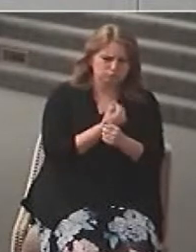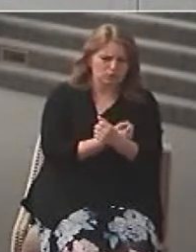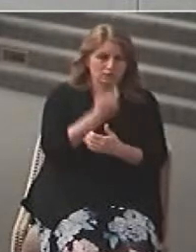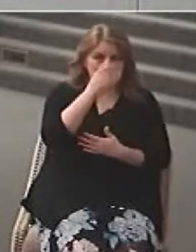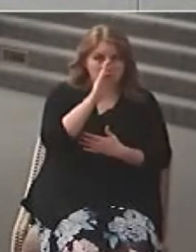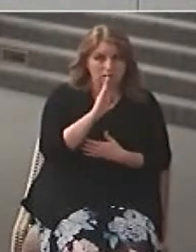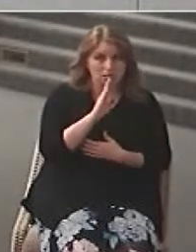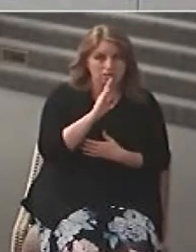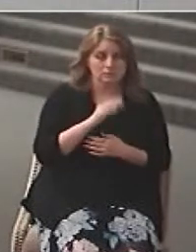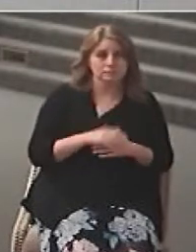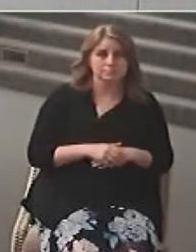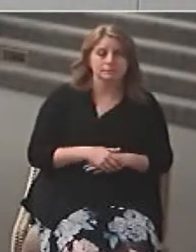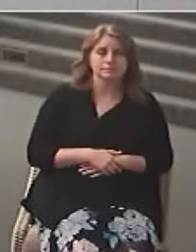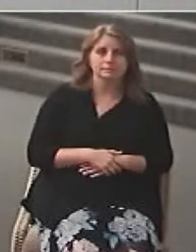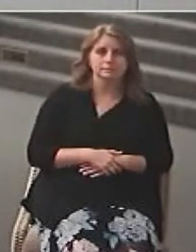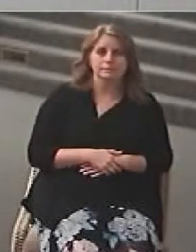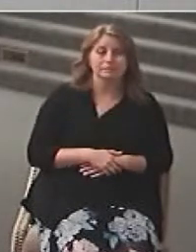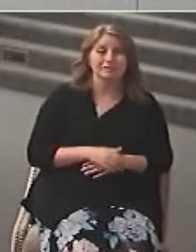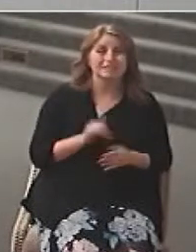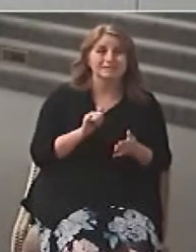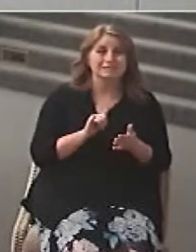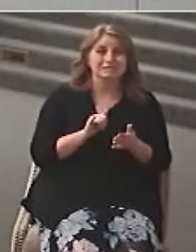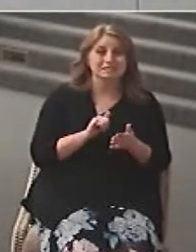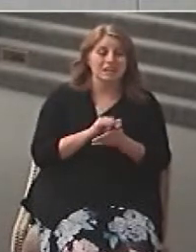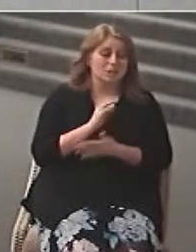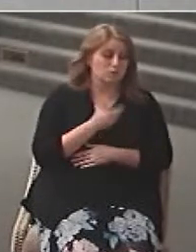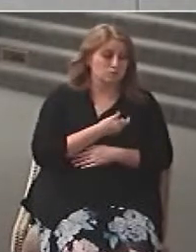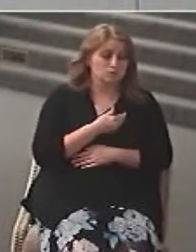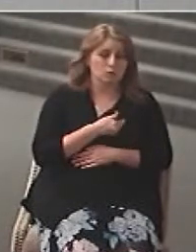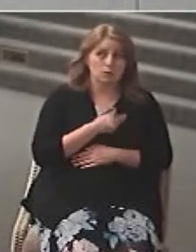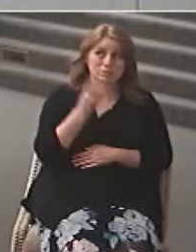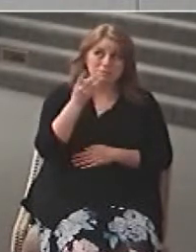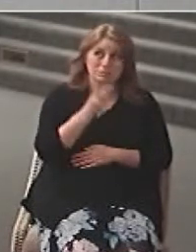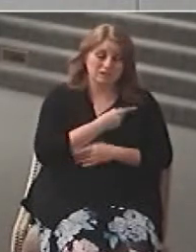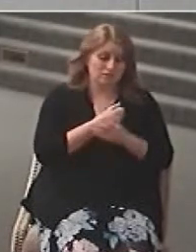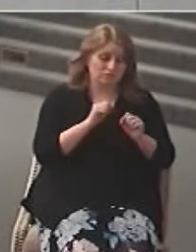God that saved our souls from hell.